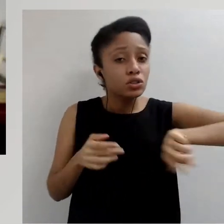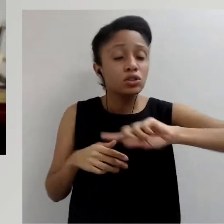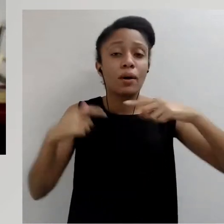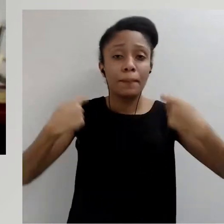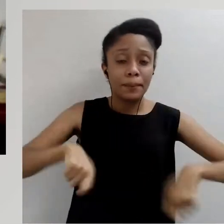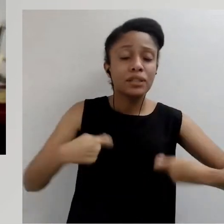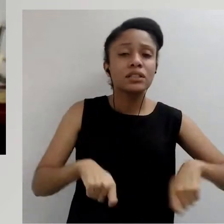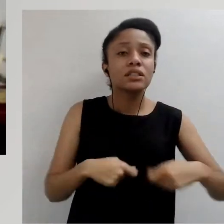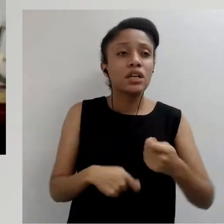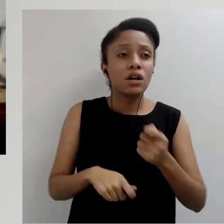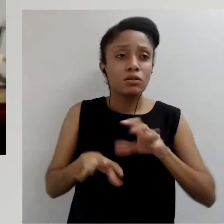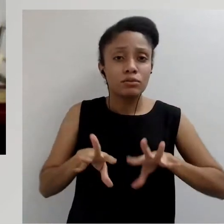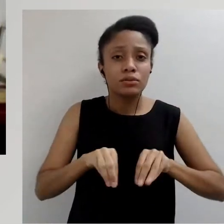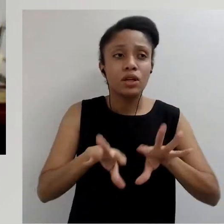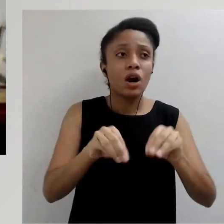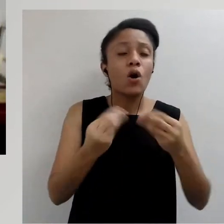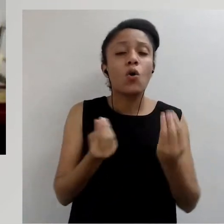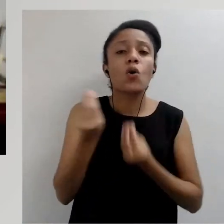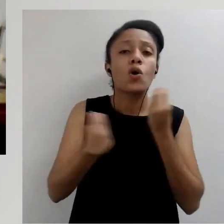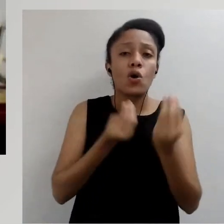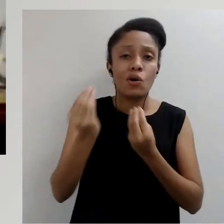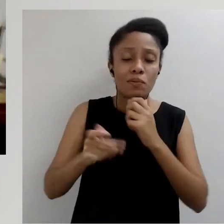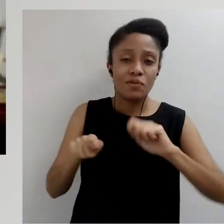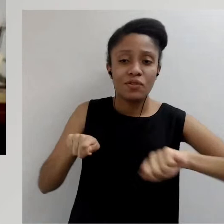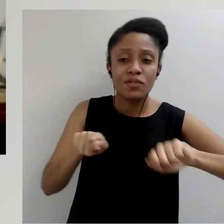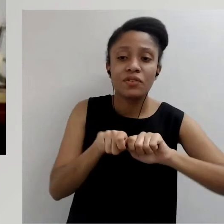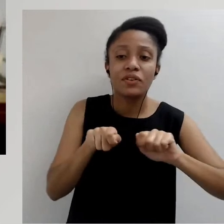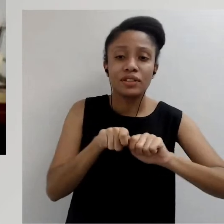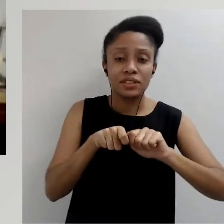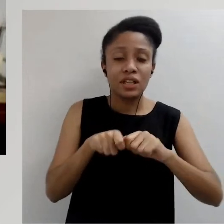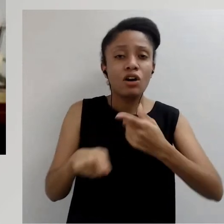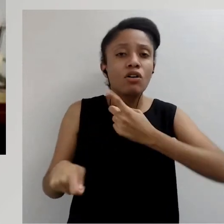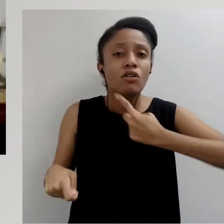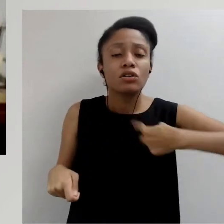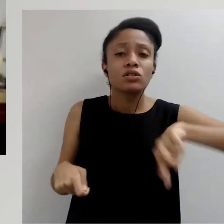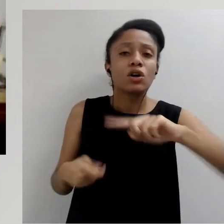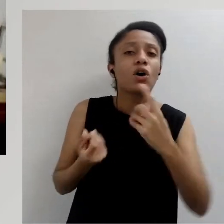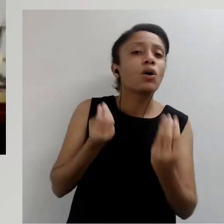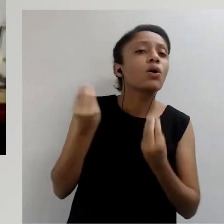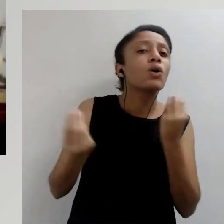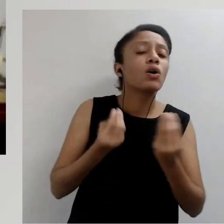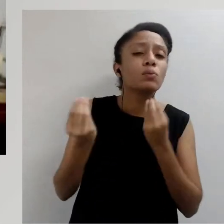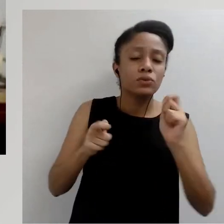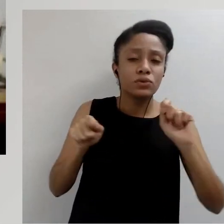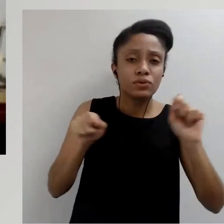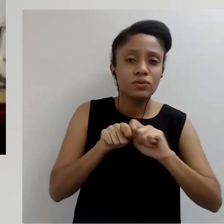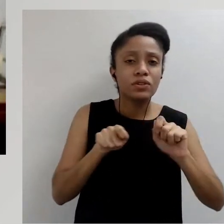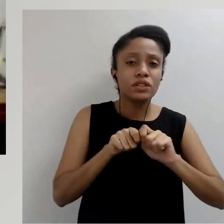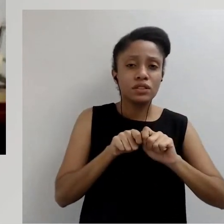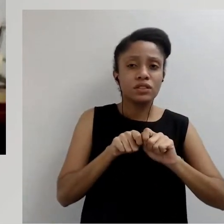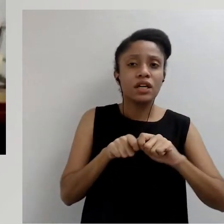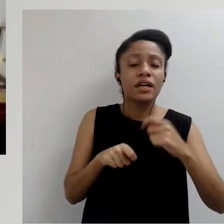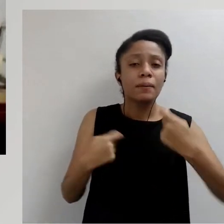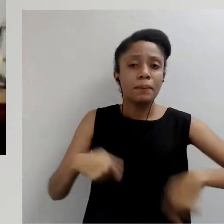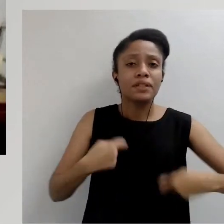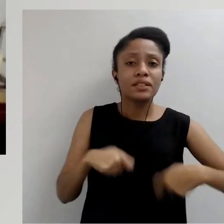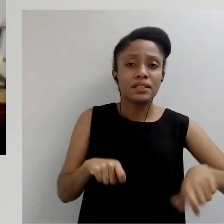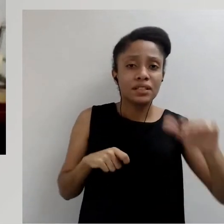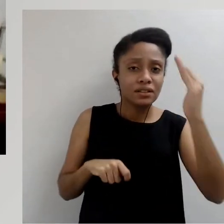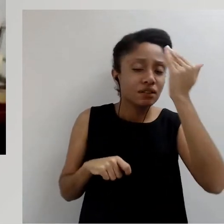value. So you need to have that. But how to do that? How to have this kind of intelligence? You need to understand